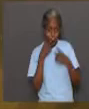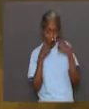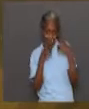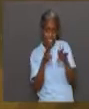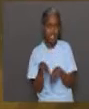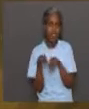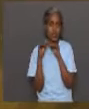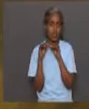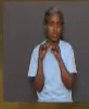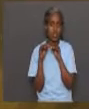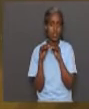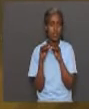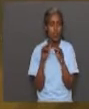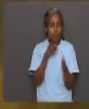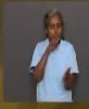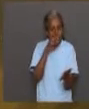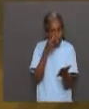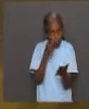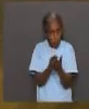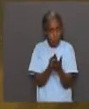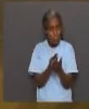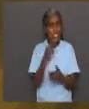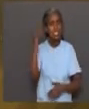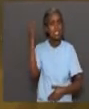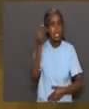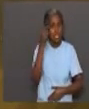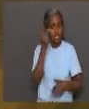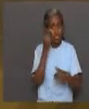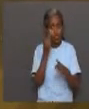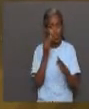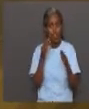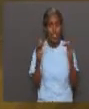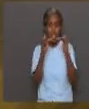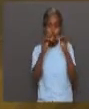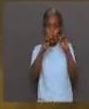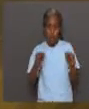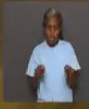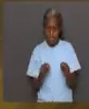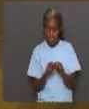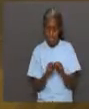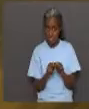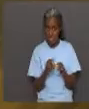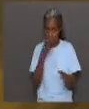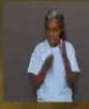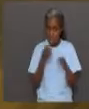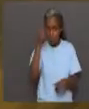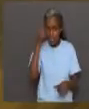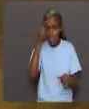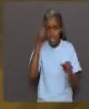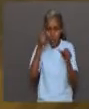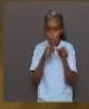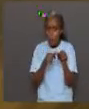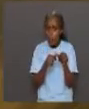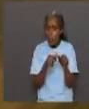students, that we can prove the nature of a quadrilateral if we remember